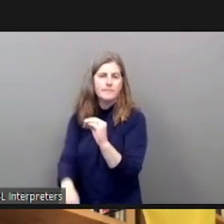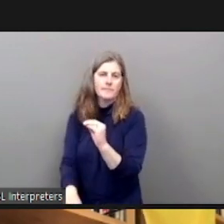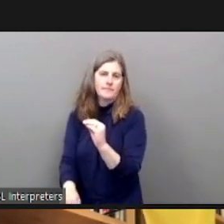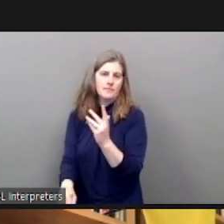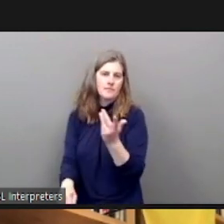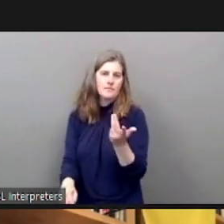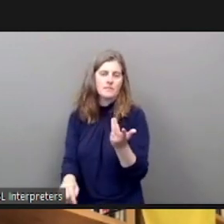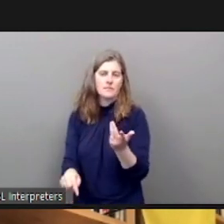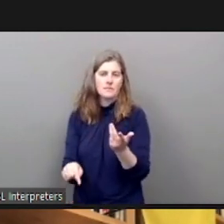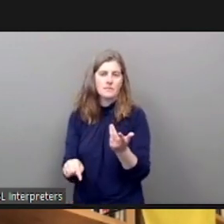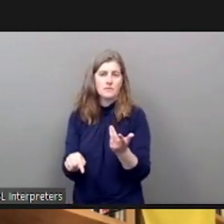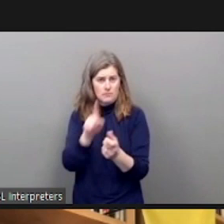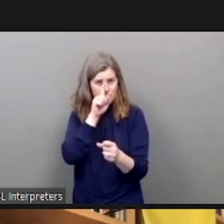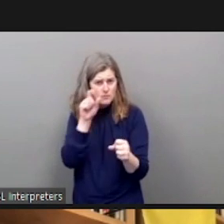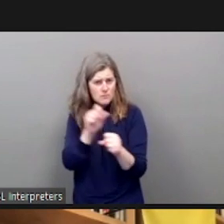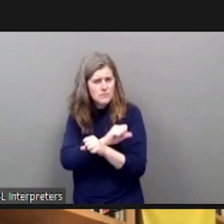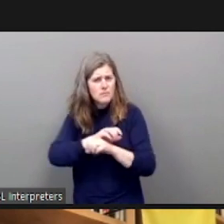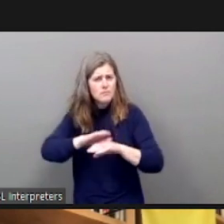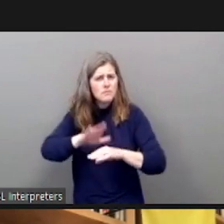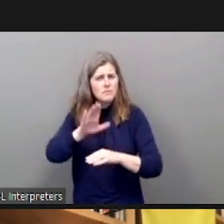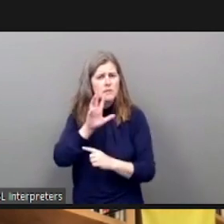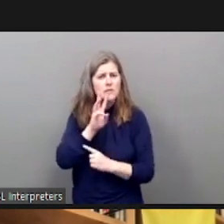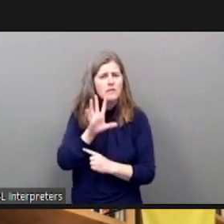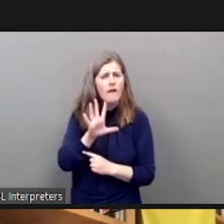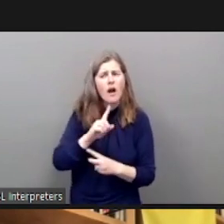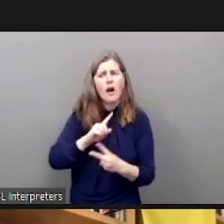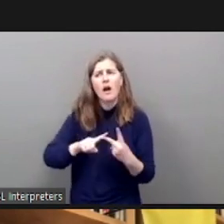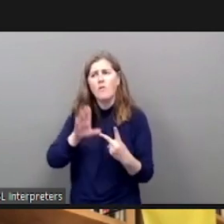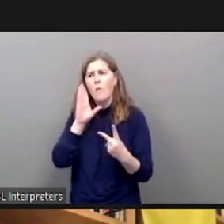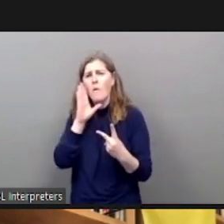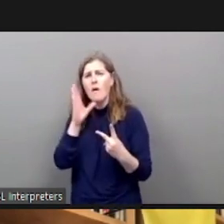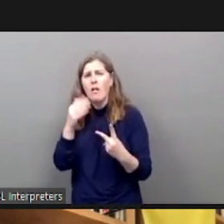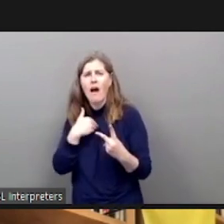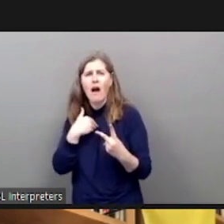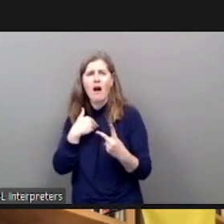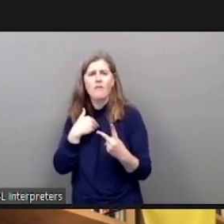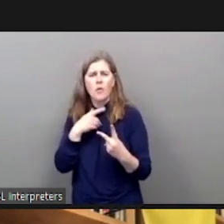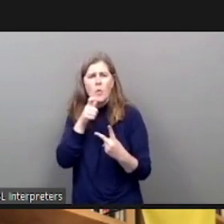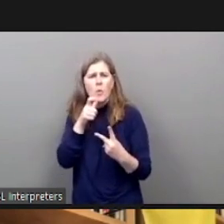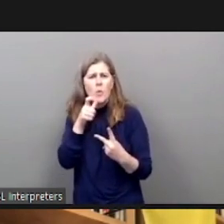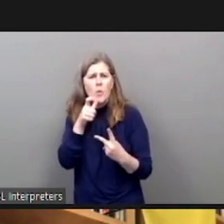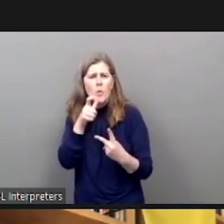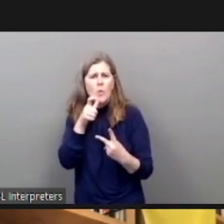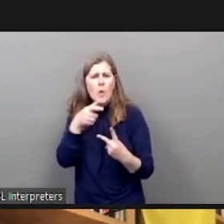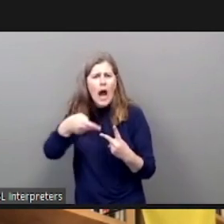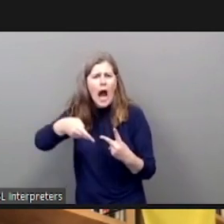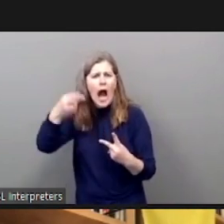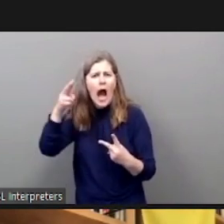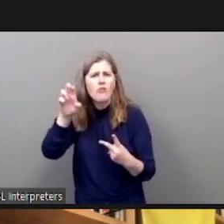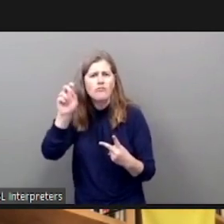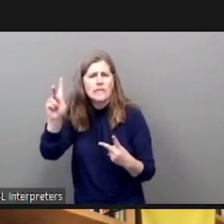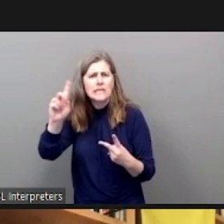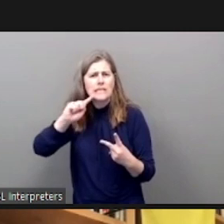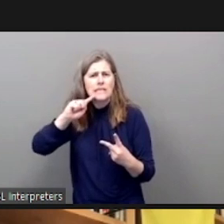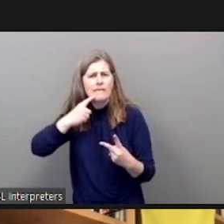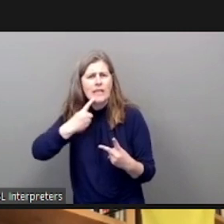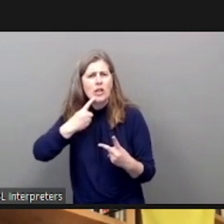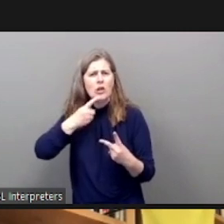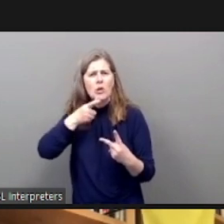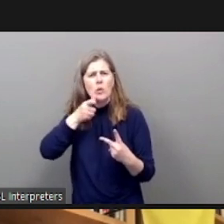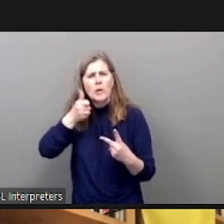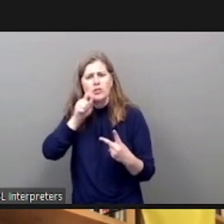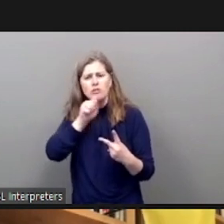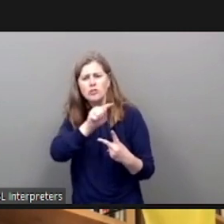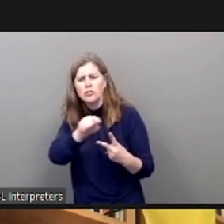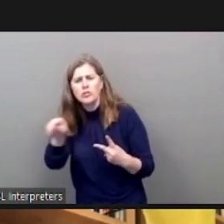is it going to be 65 plus? Is it going to be who high risk severe groups are going to be considered